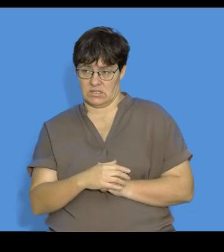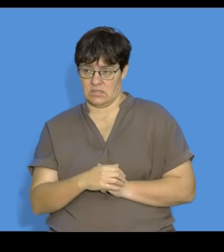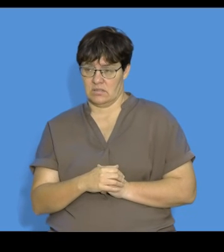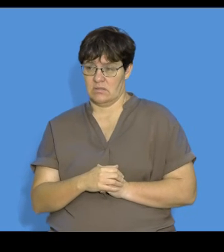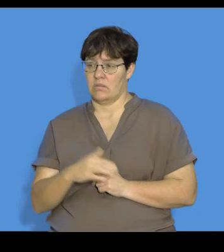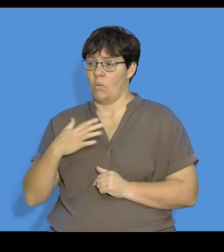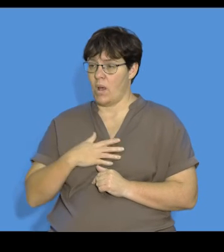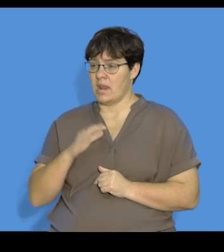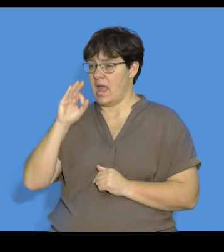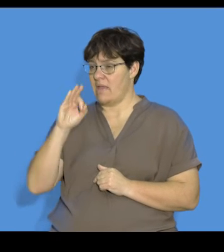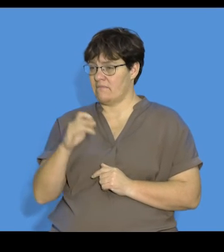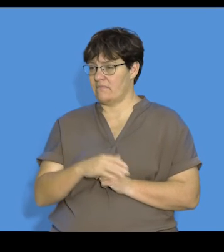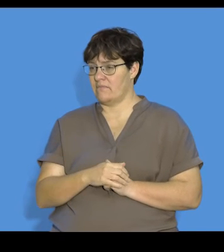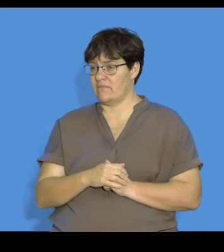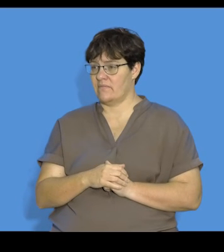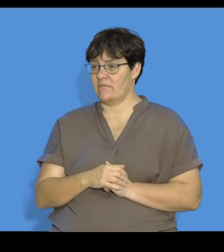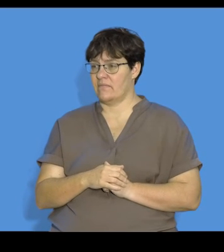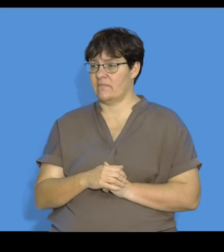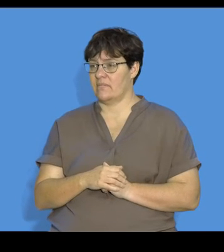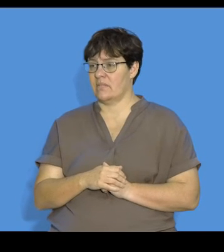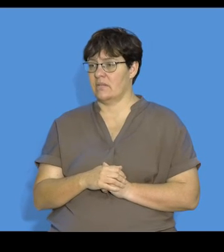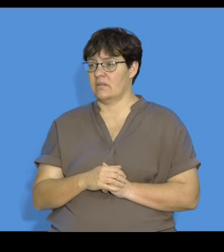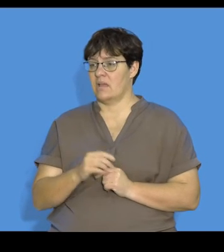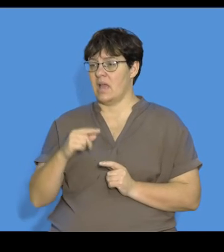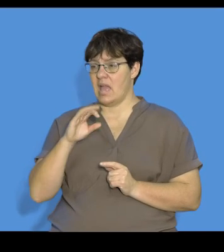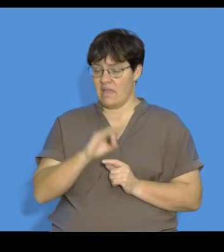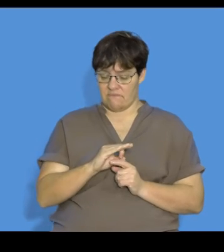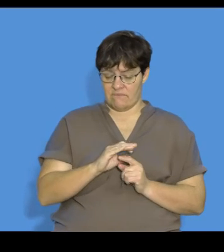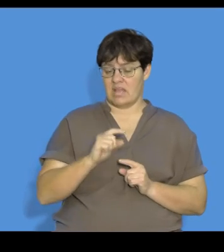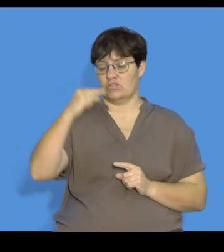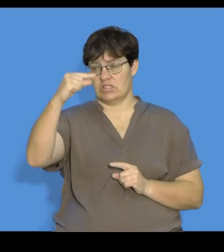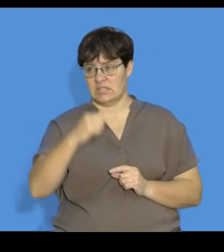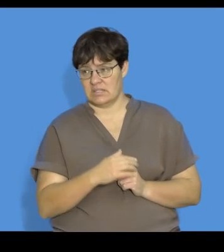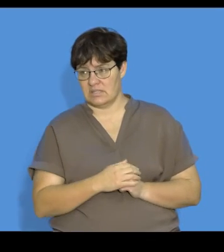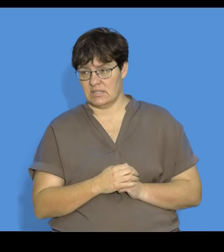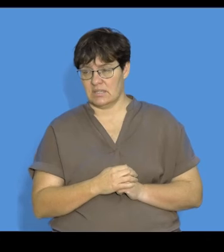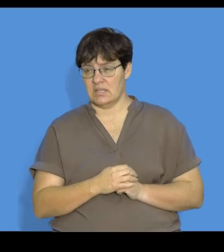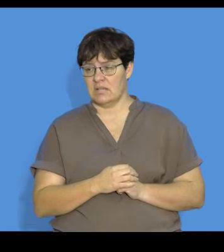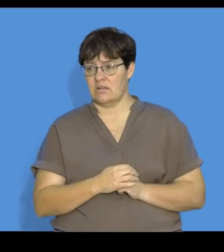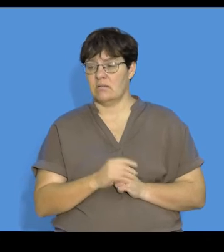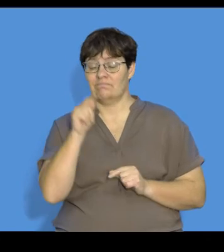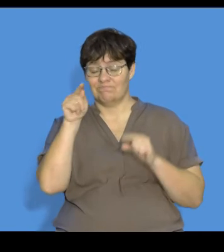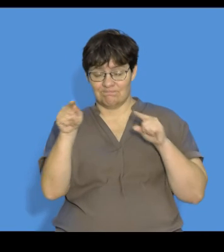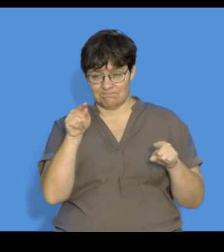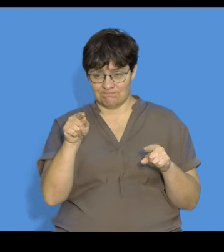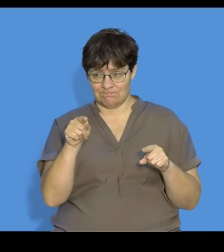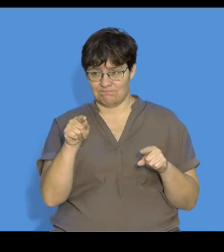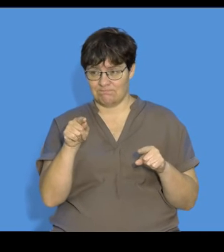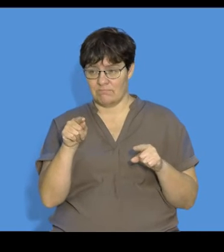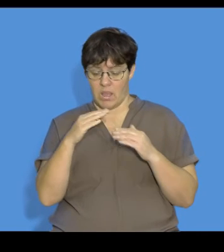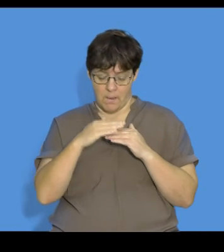want where the graph of f, let's call this one f, and let's call that one f. I want where the parabola